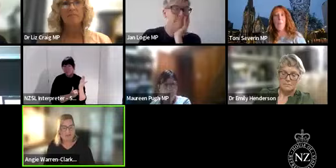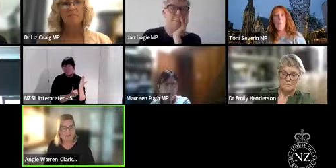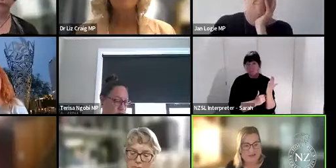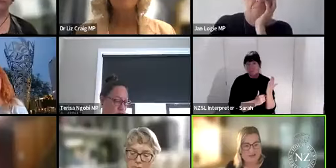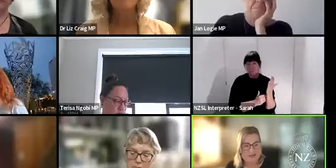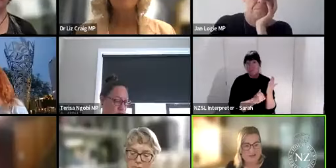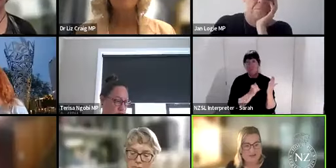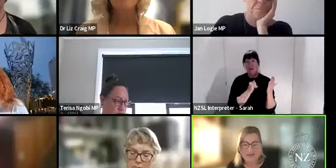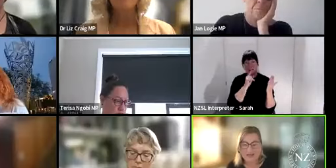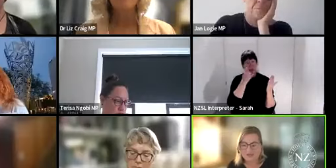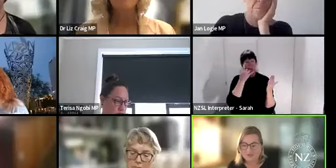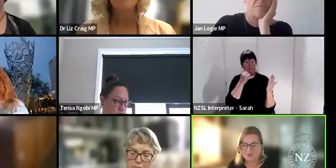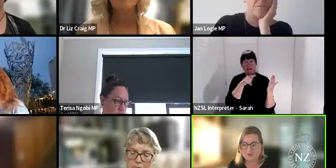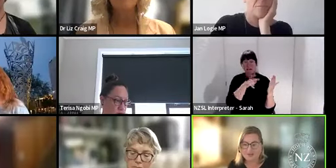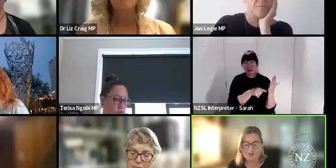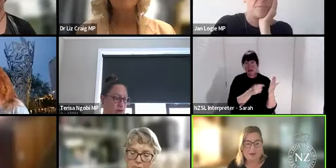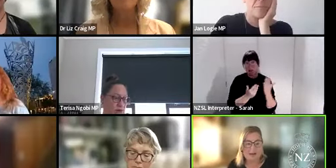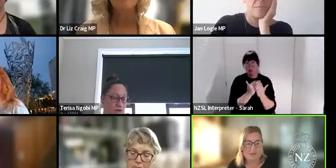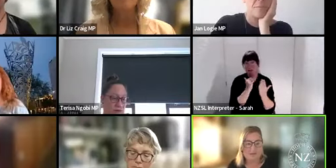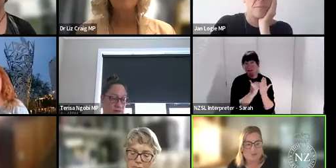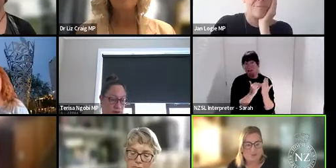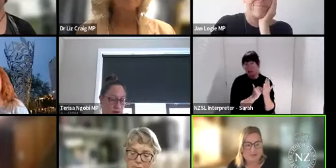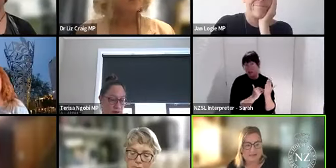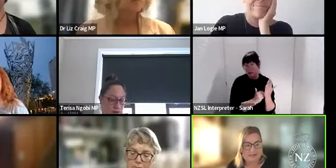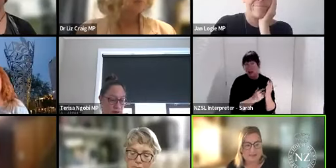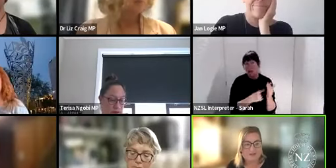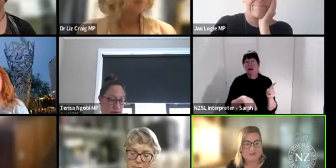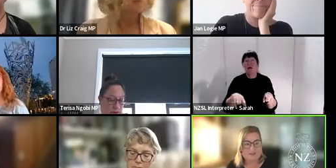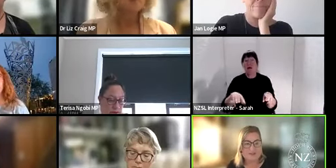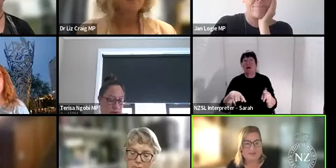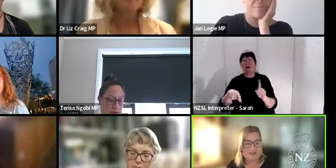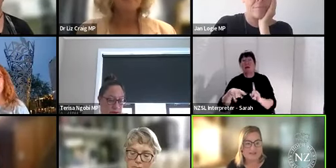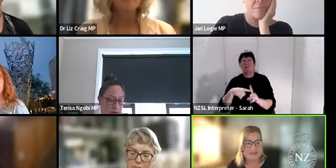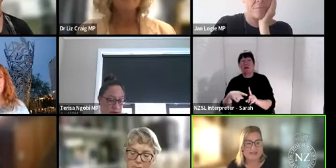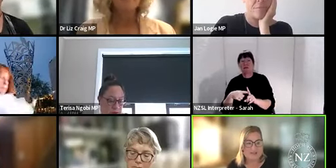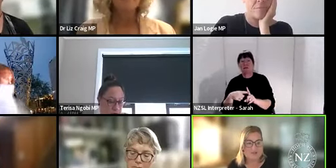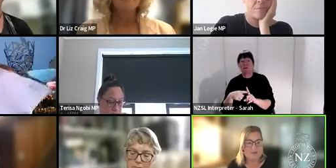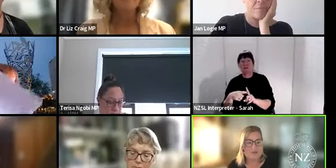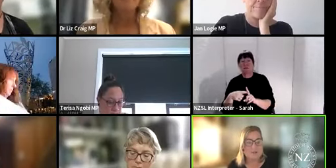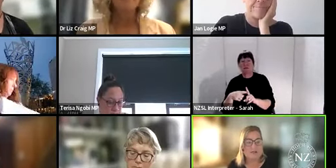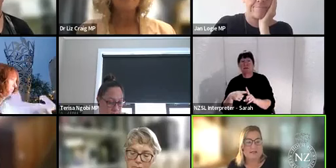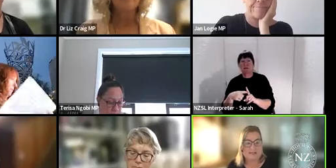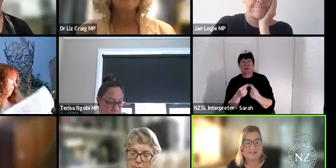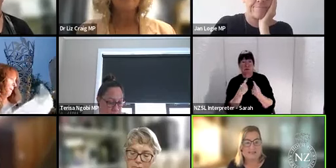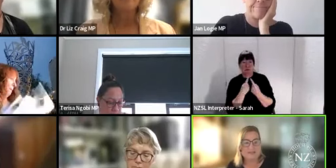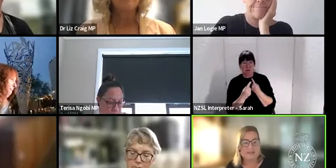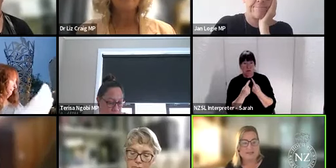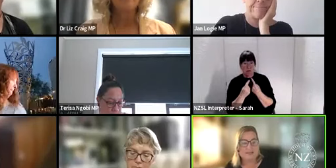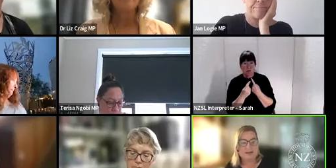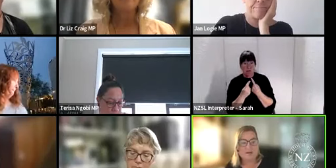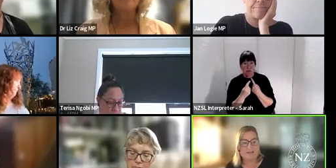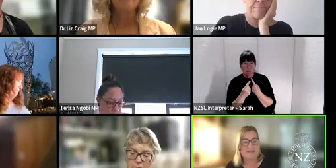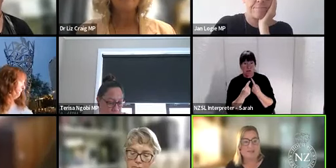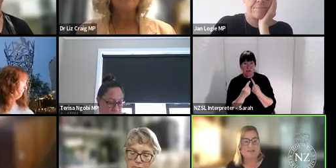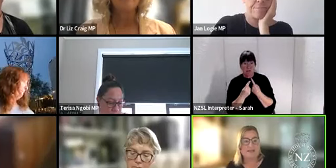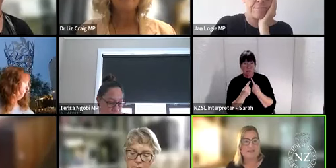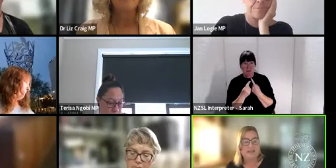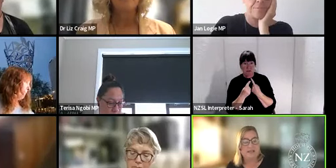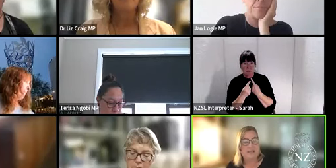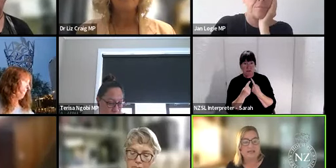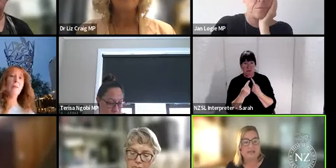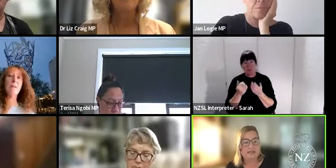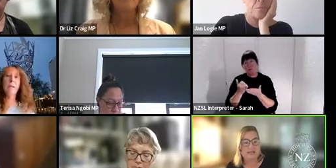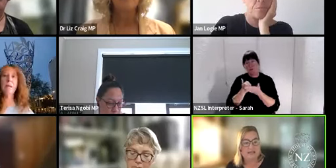you can check that agenda, and also there will be some instructions as to supporting the accessibility of a